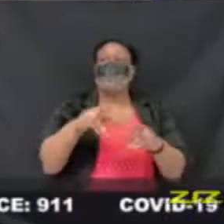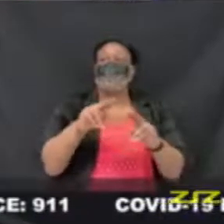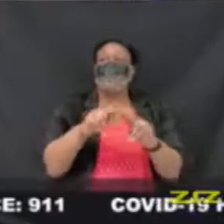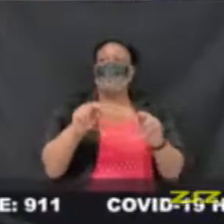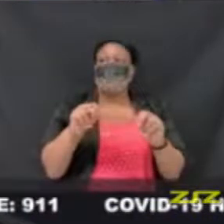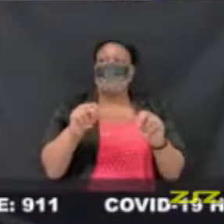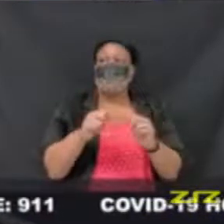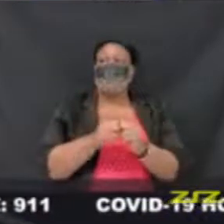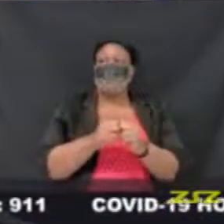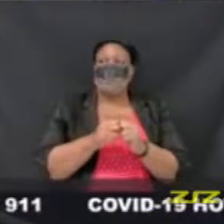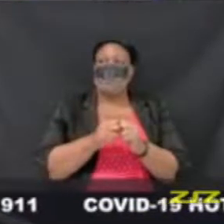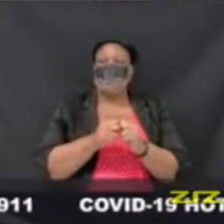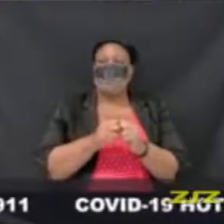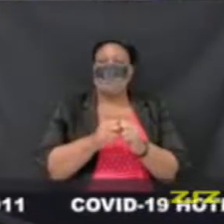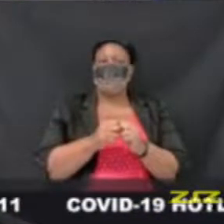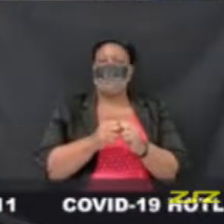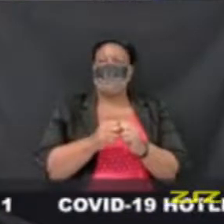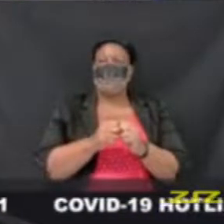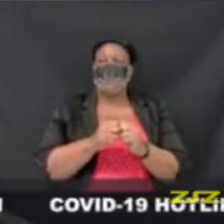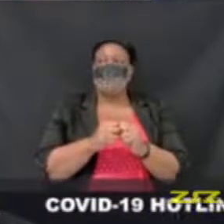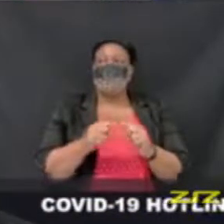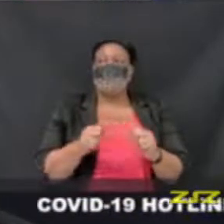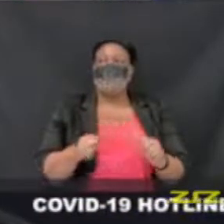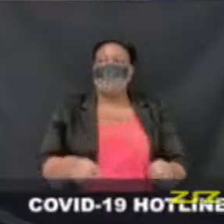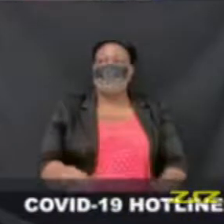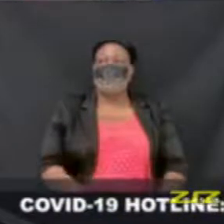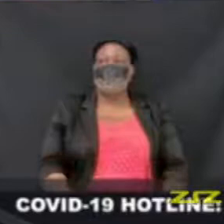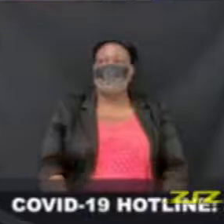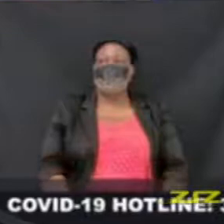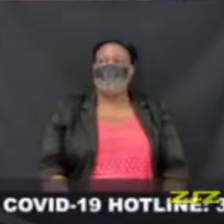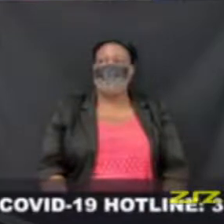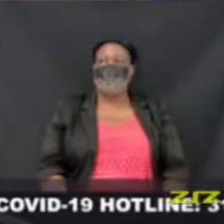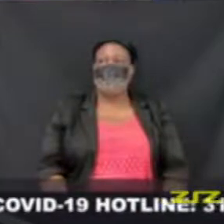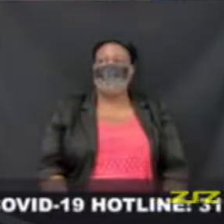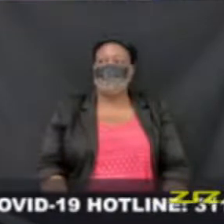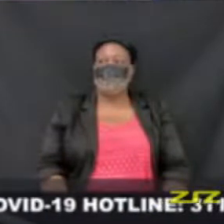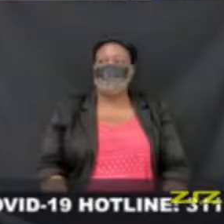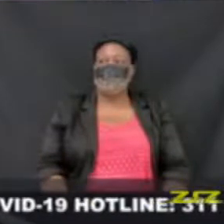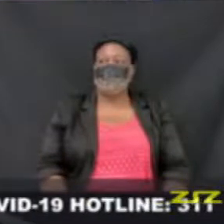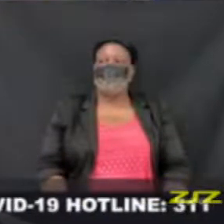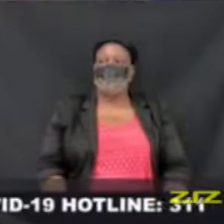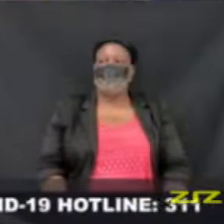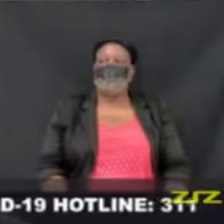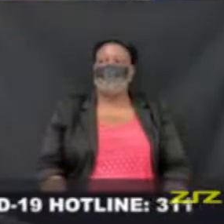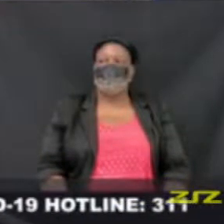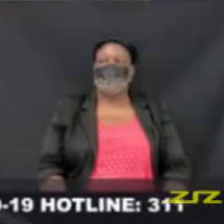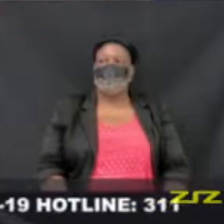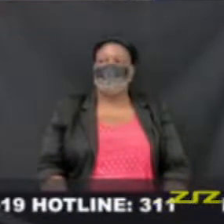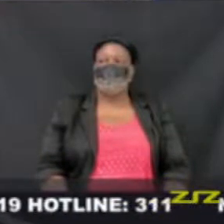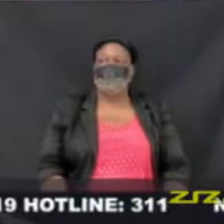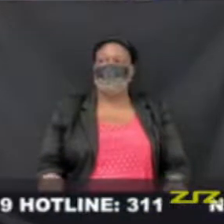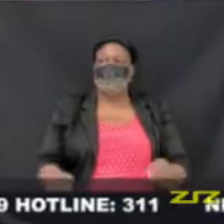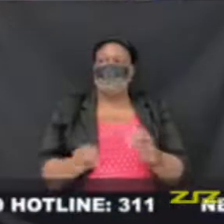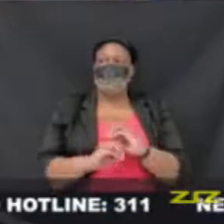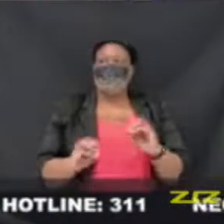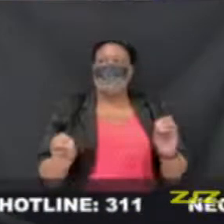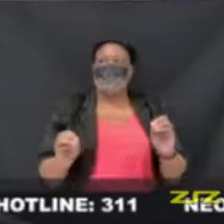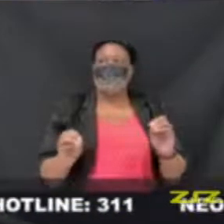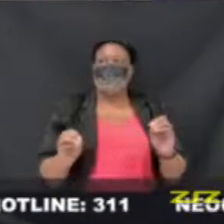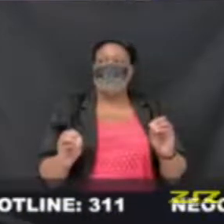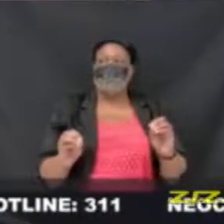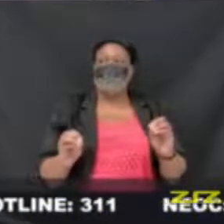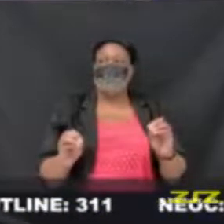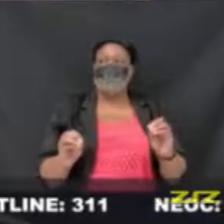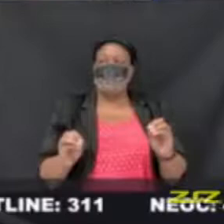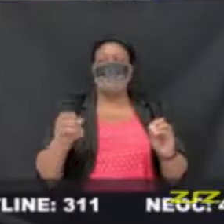jabs after 6 months of second jab are not available for over 65 senior citizen. No date has been given when it will